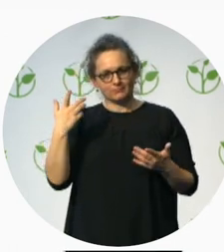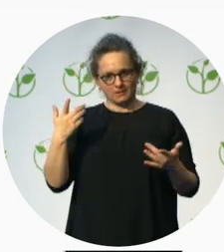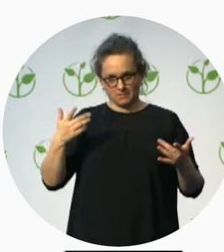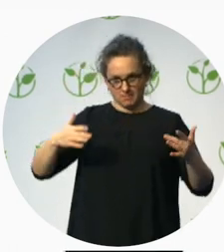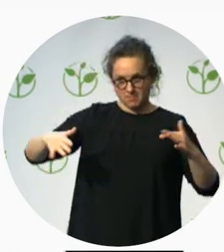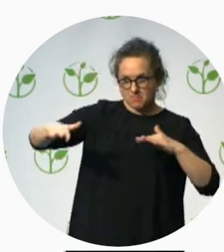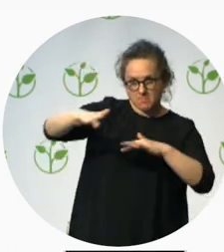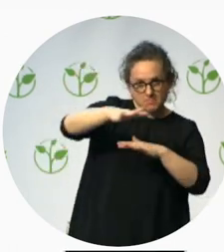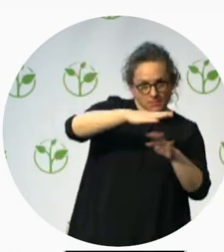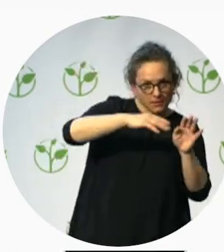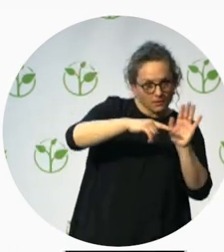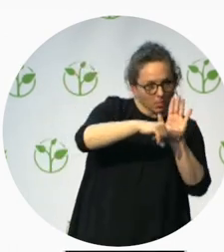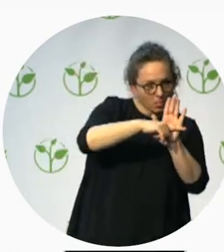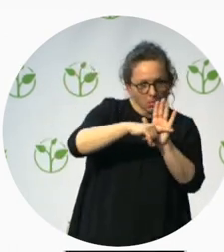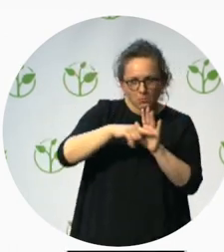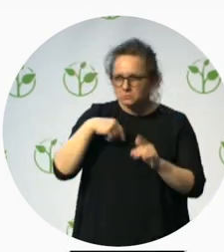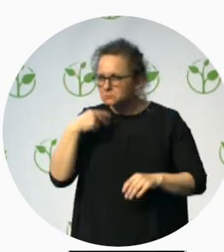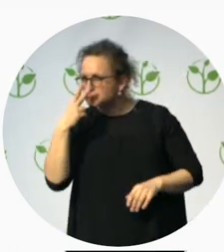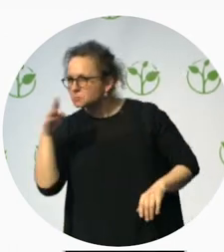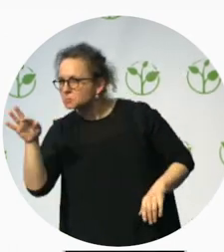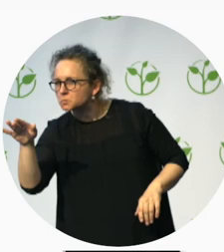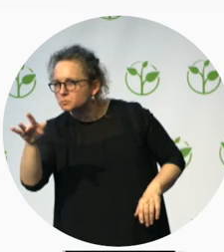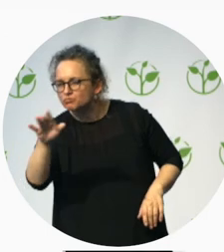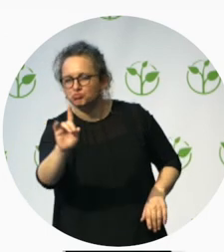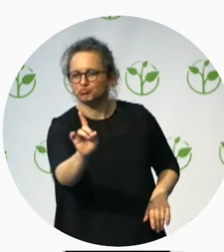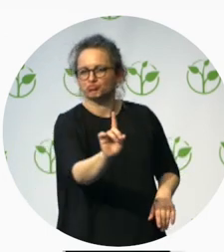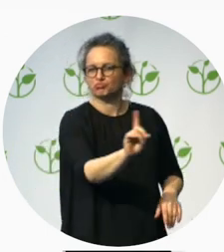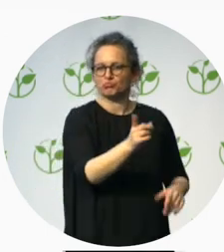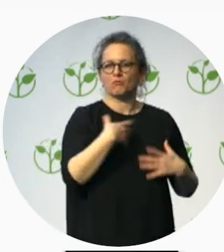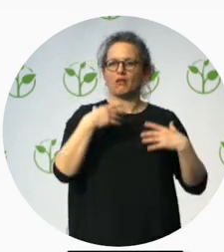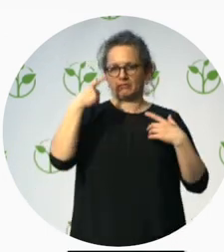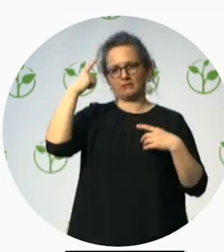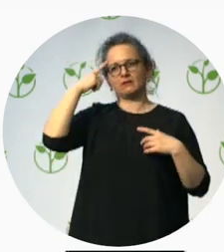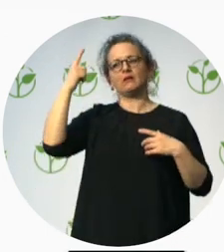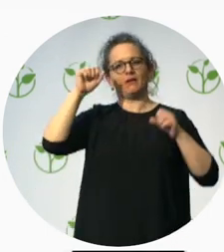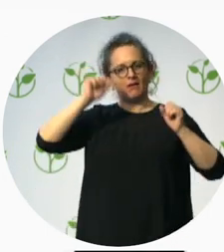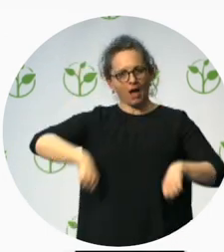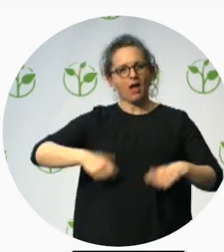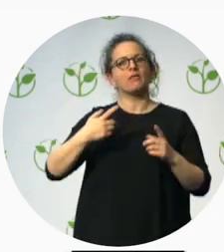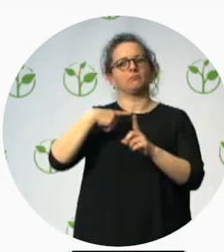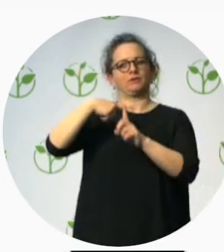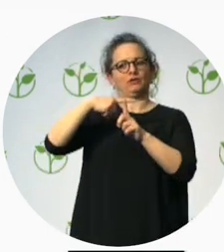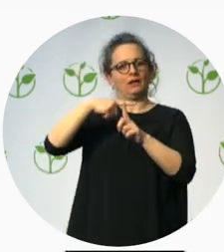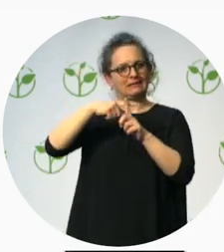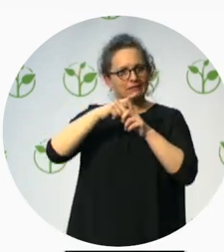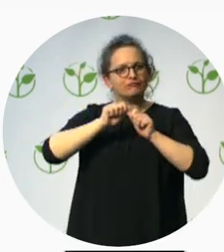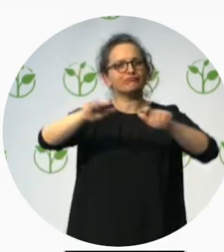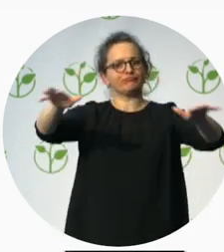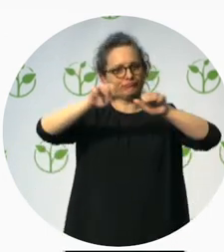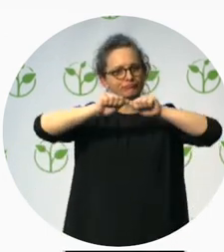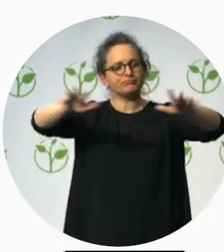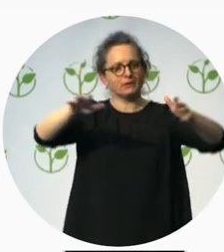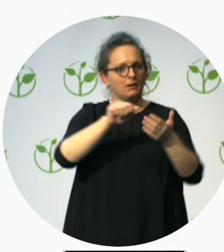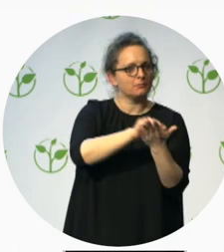relationships with all stakeholders involved, most importantly, with employers themselves.